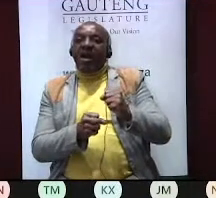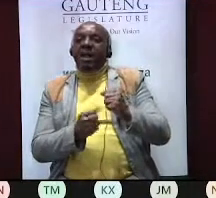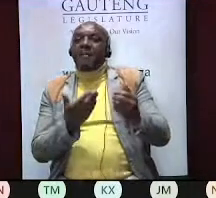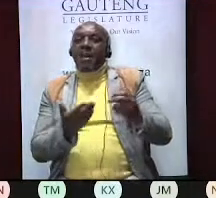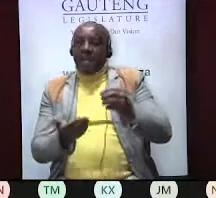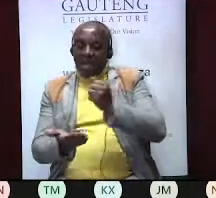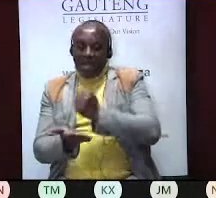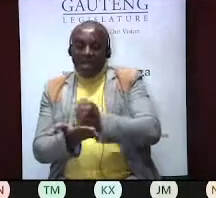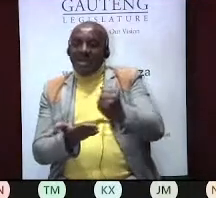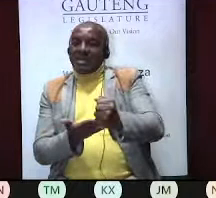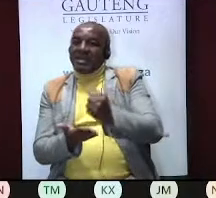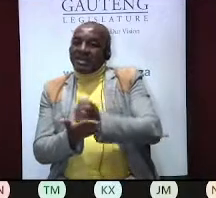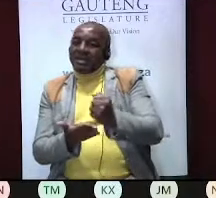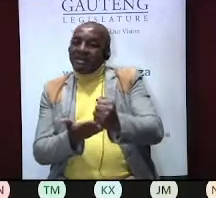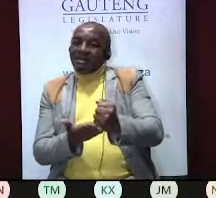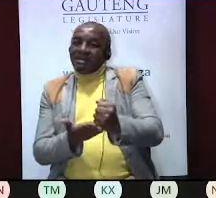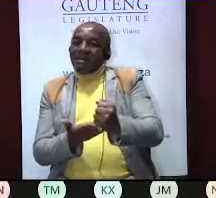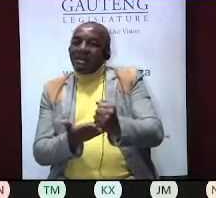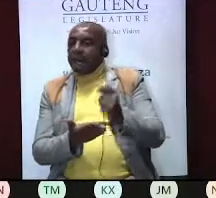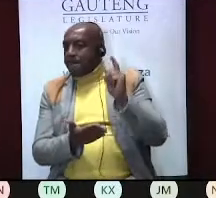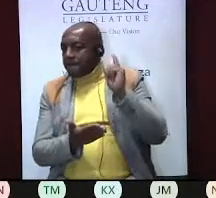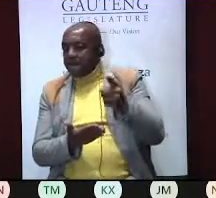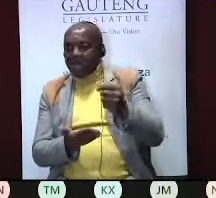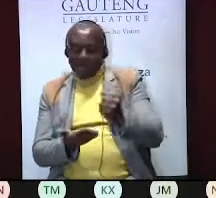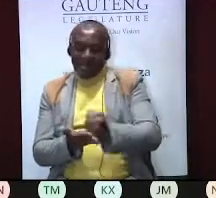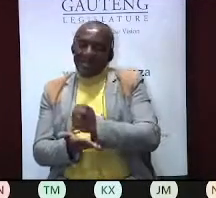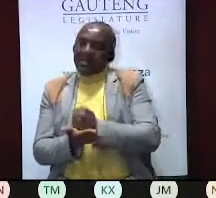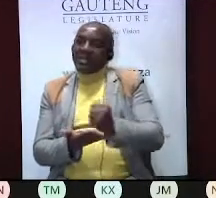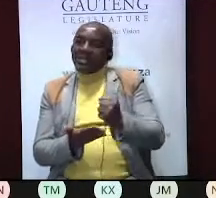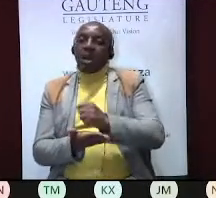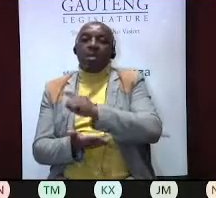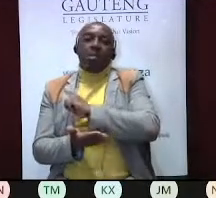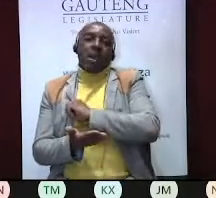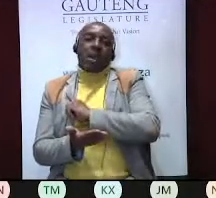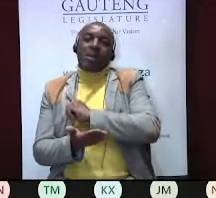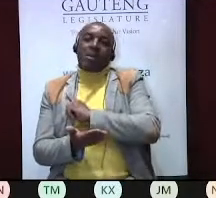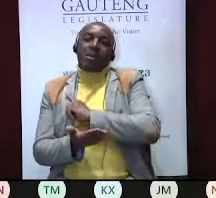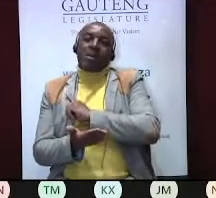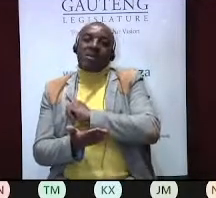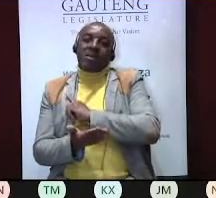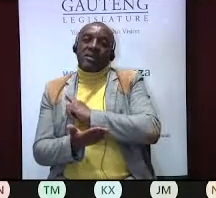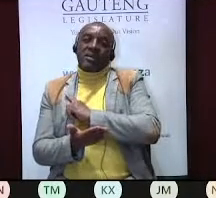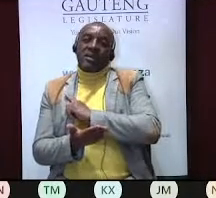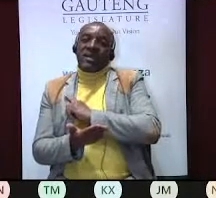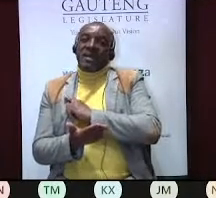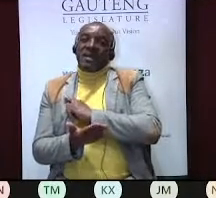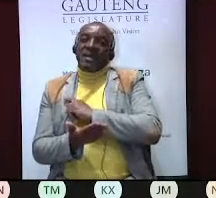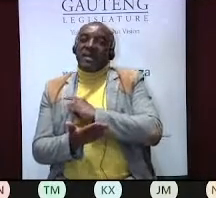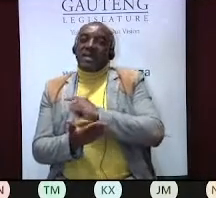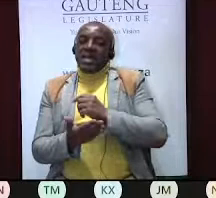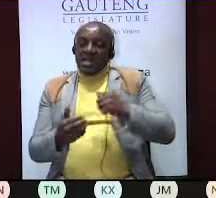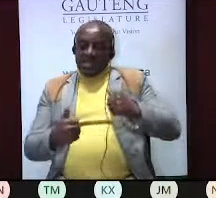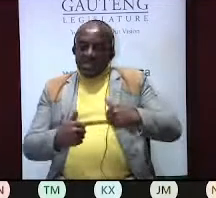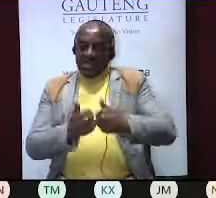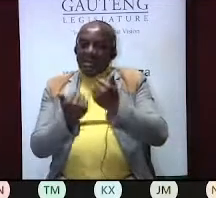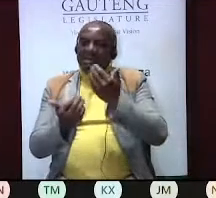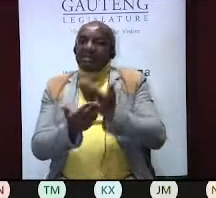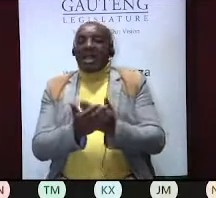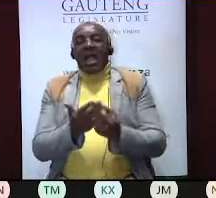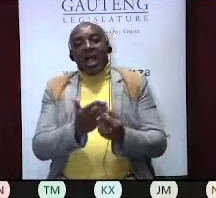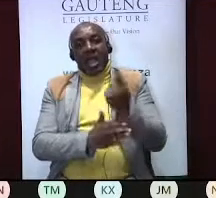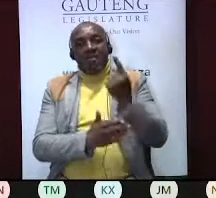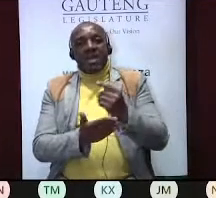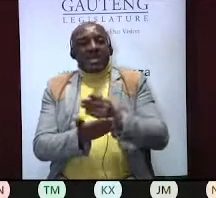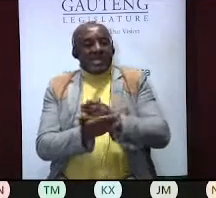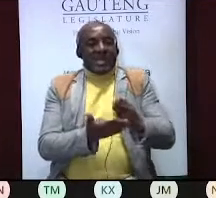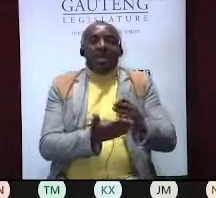to say they should be able to do so. Because it can be a little bit of a challenge because some do tell us that in